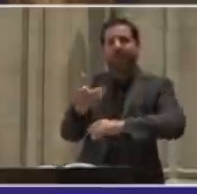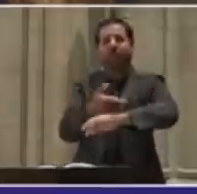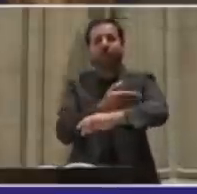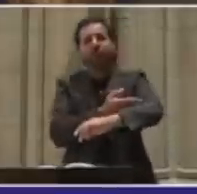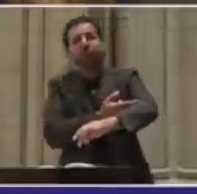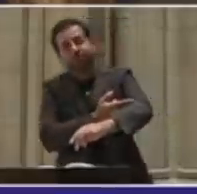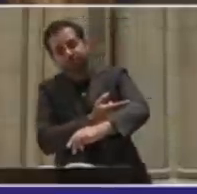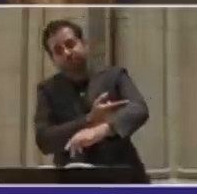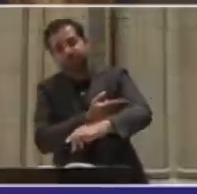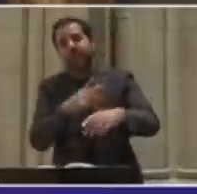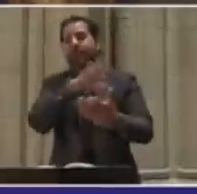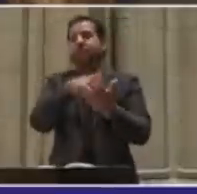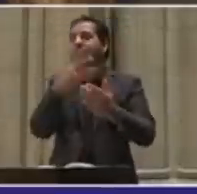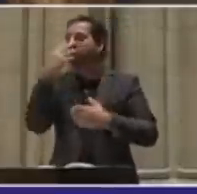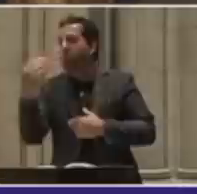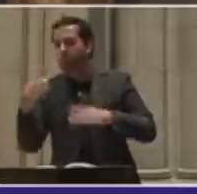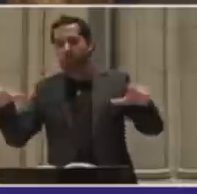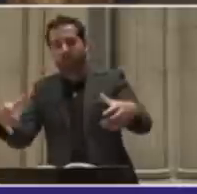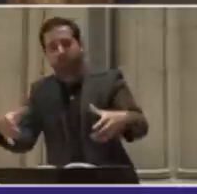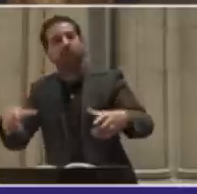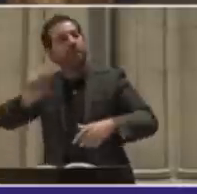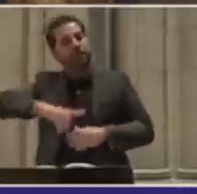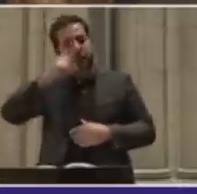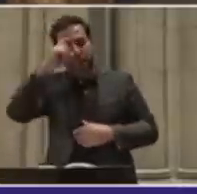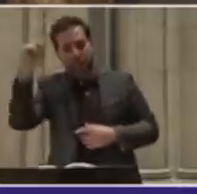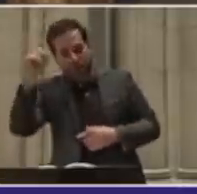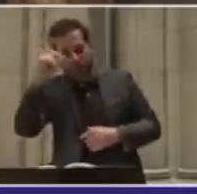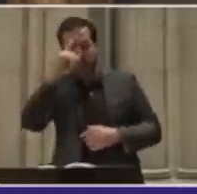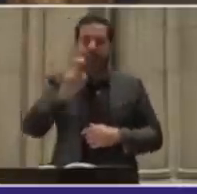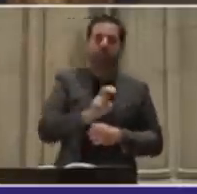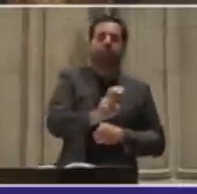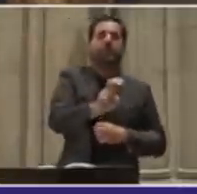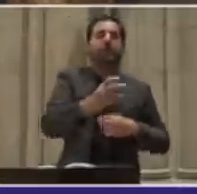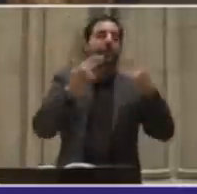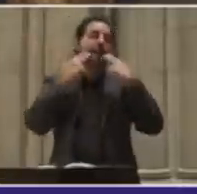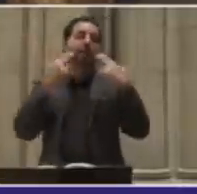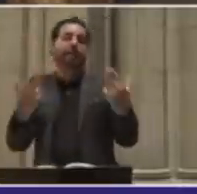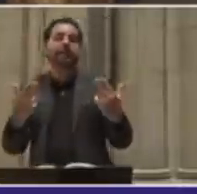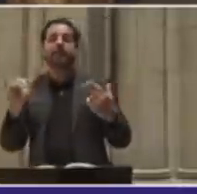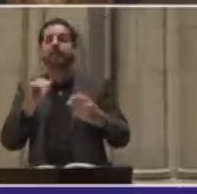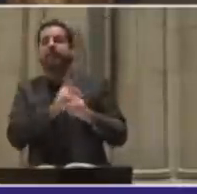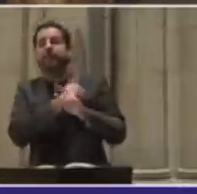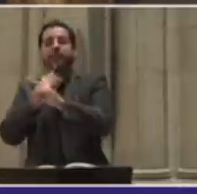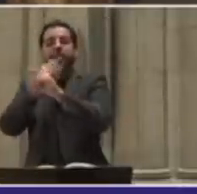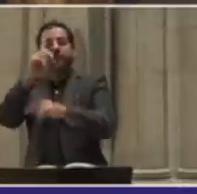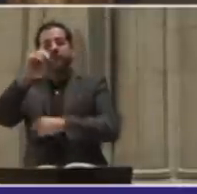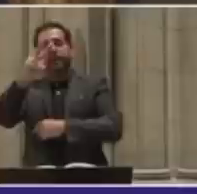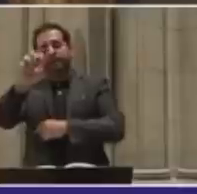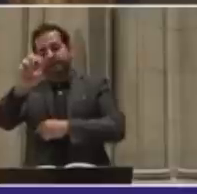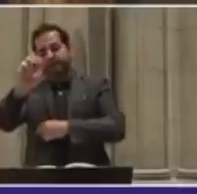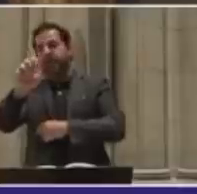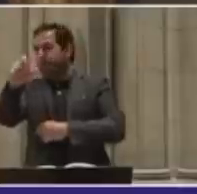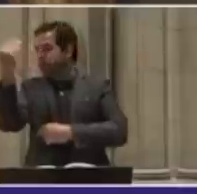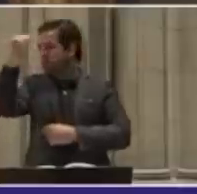into the midst of wolves, so be wise as serpents and innocent as doves. Beware of